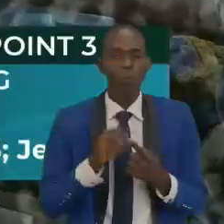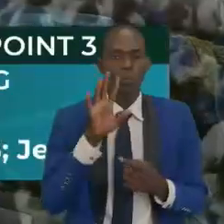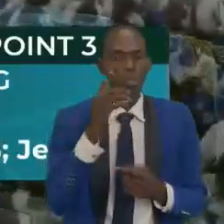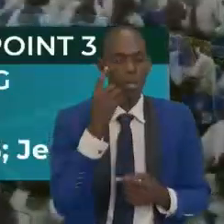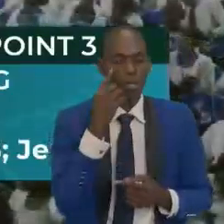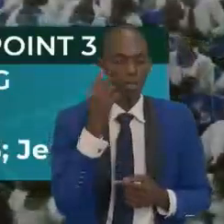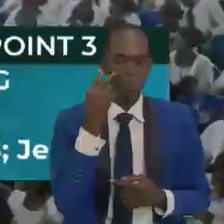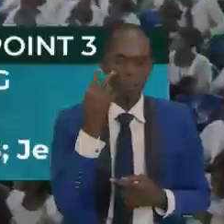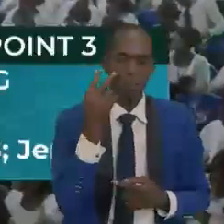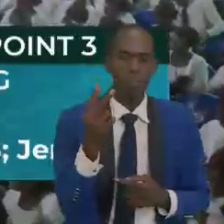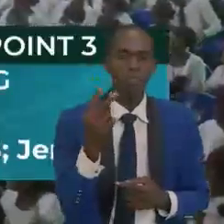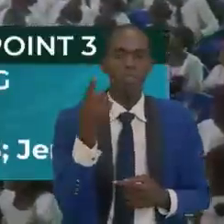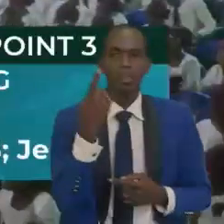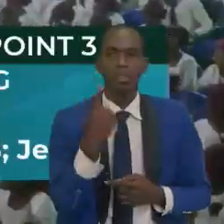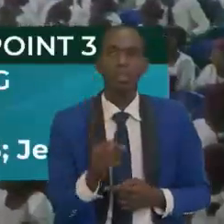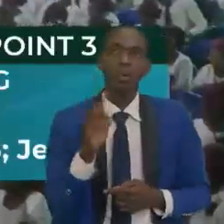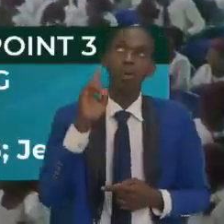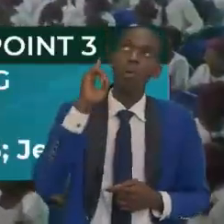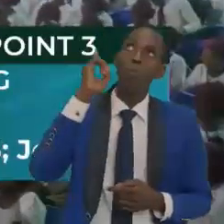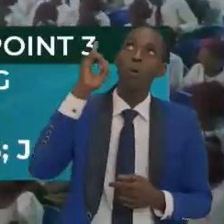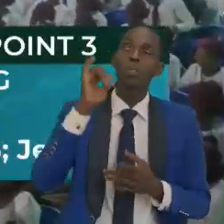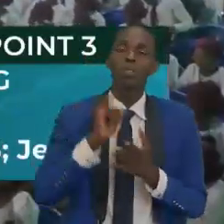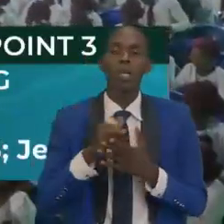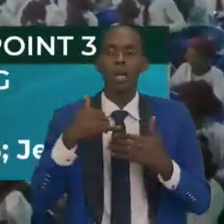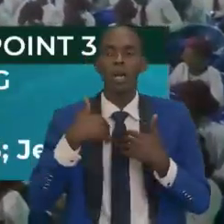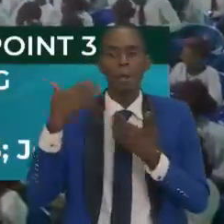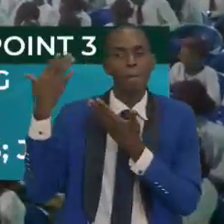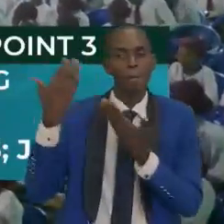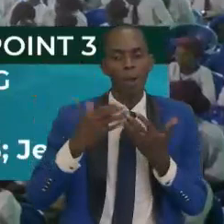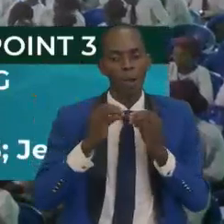see the one that has brought abundance from heaven,